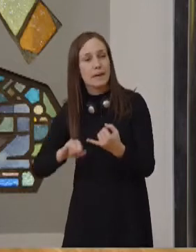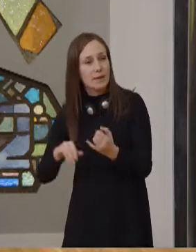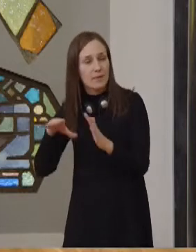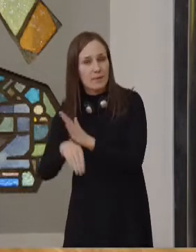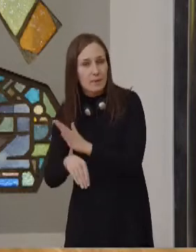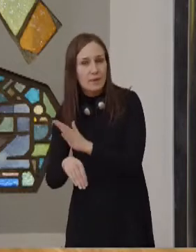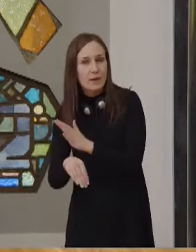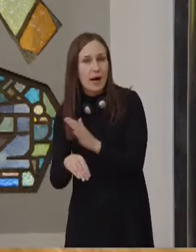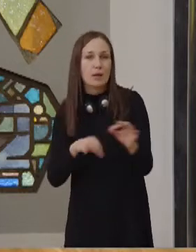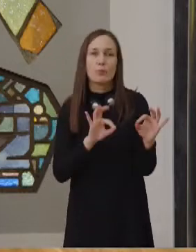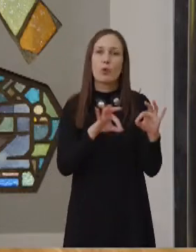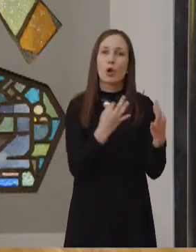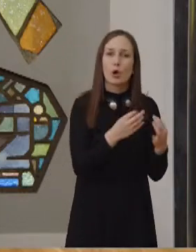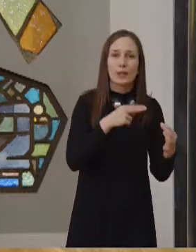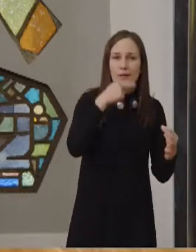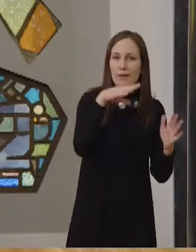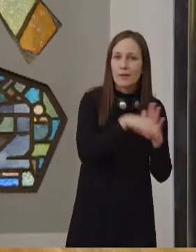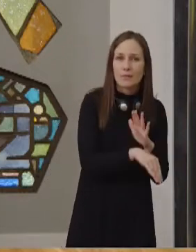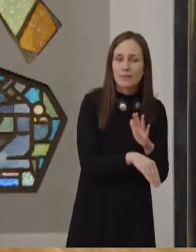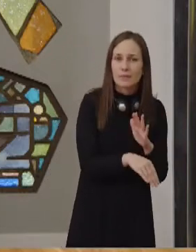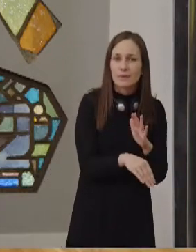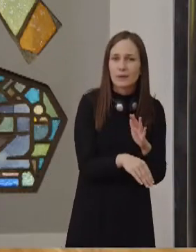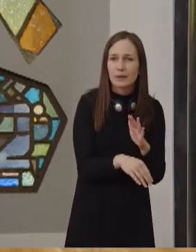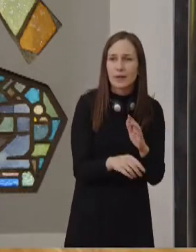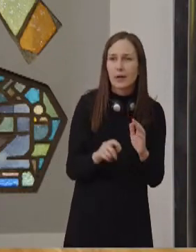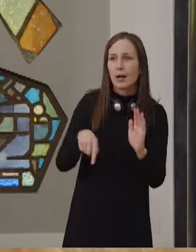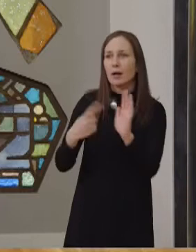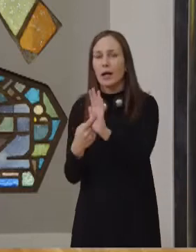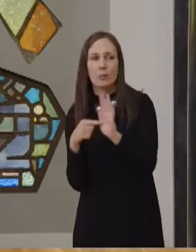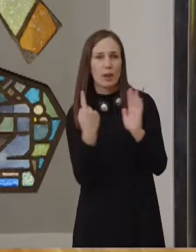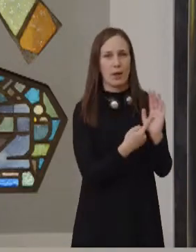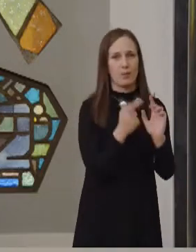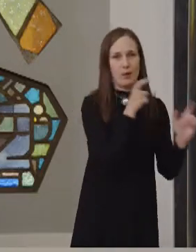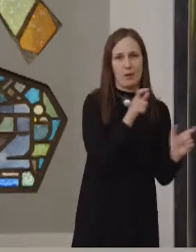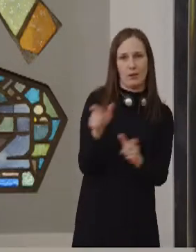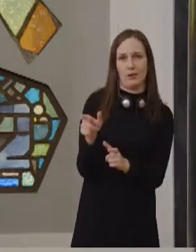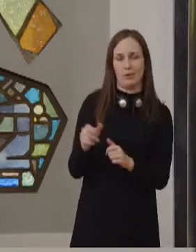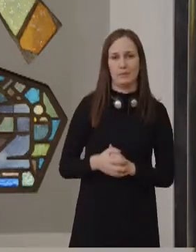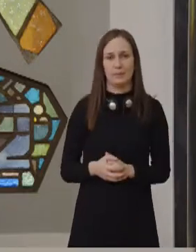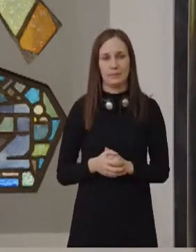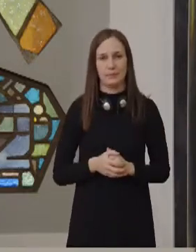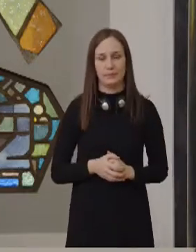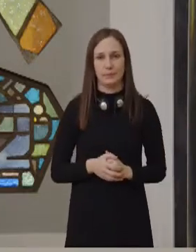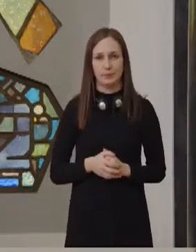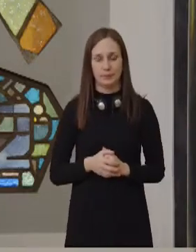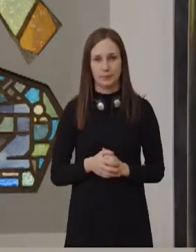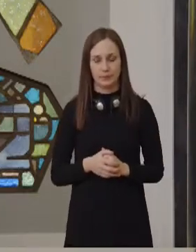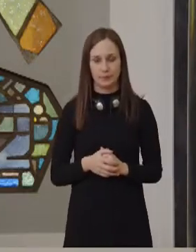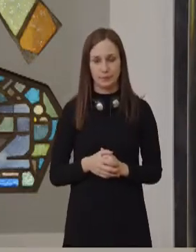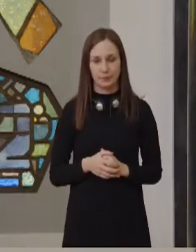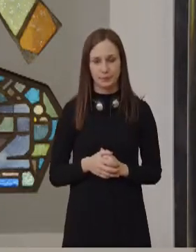savo biologiniu tėvu? Tai va, klausimas į klausimą, negavosi atsakymas su klausimu. Dėl